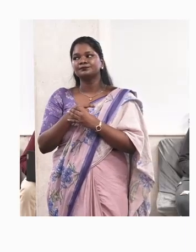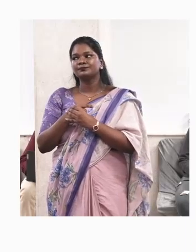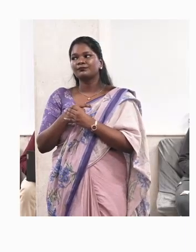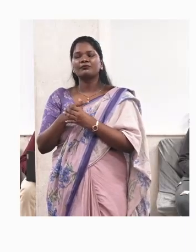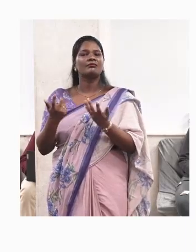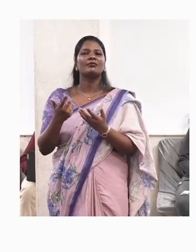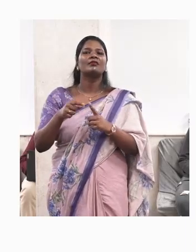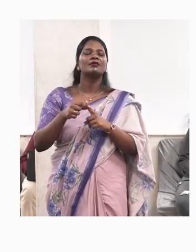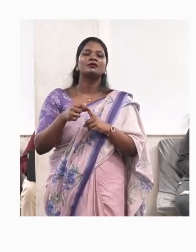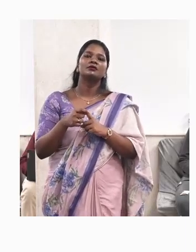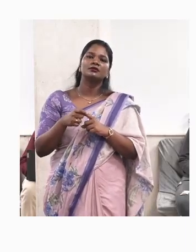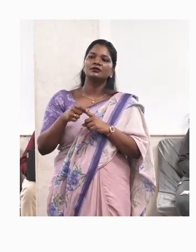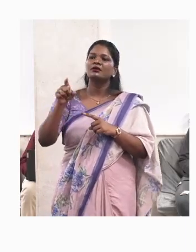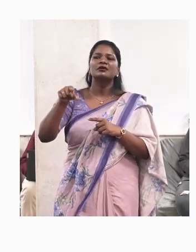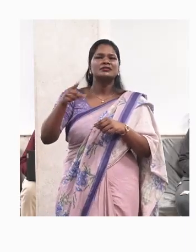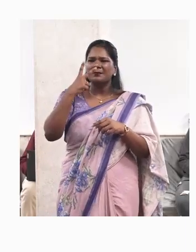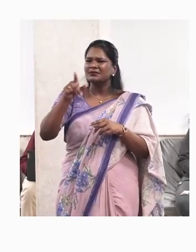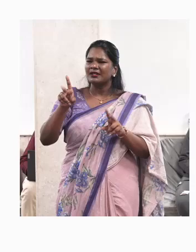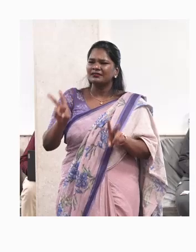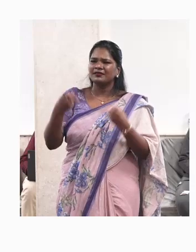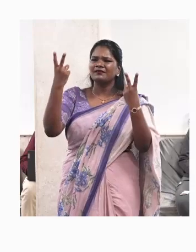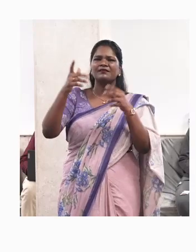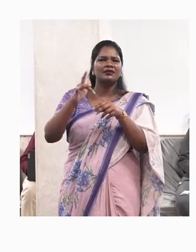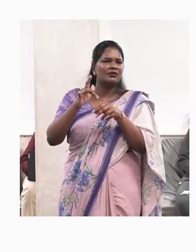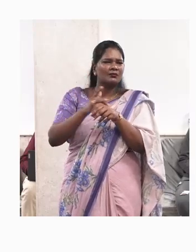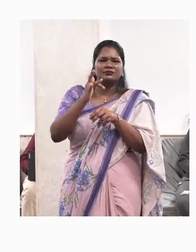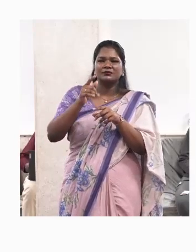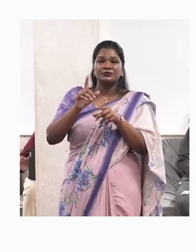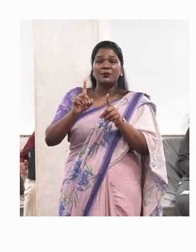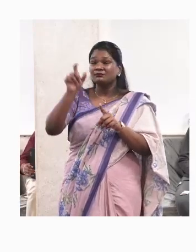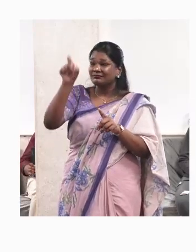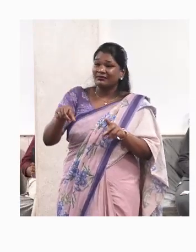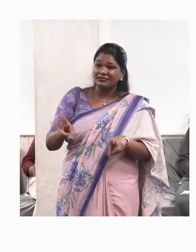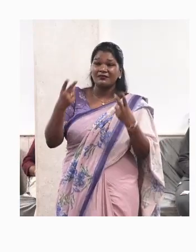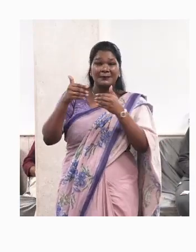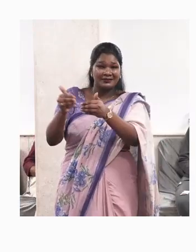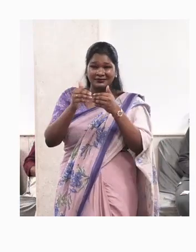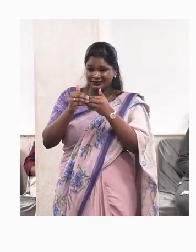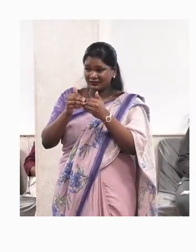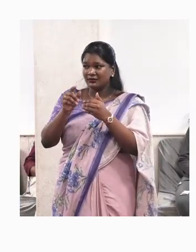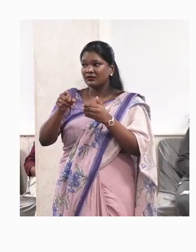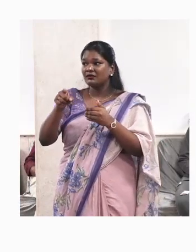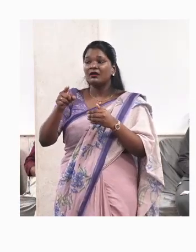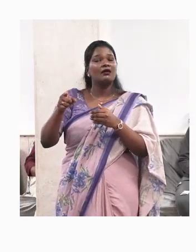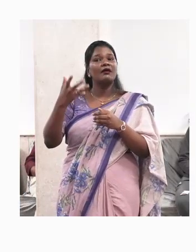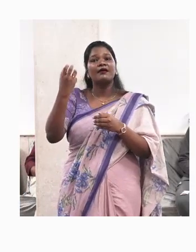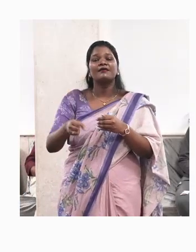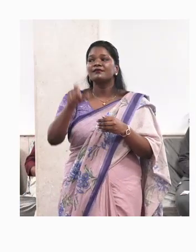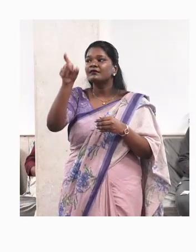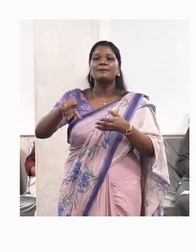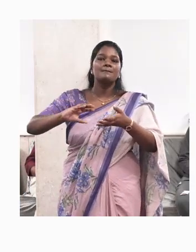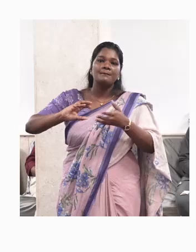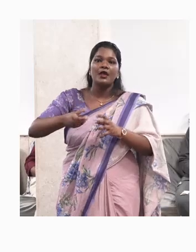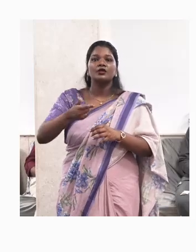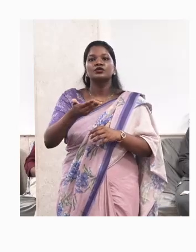well, the unique result of that meeting was that she created